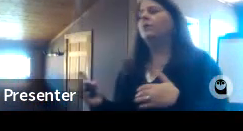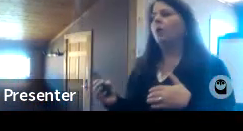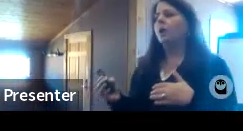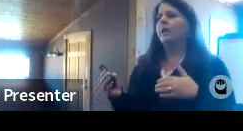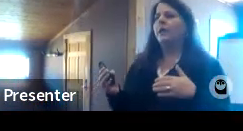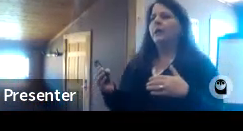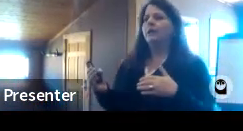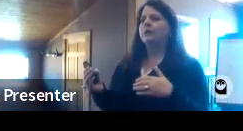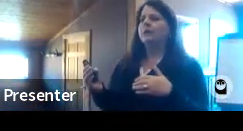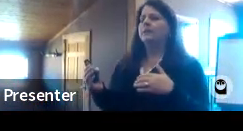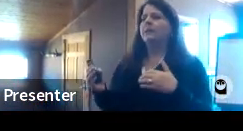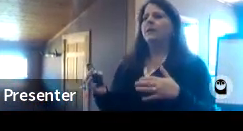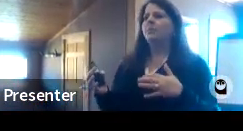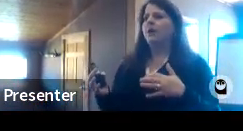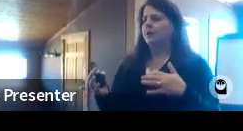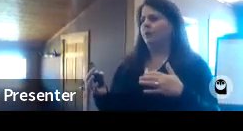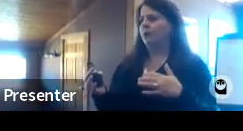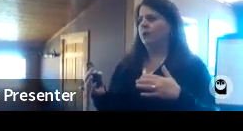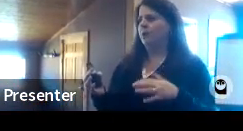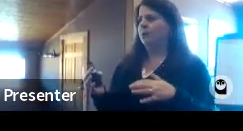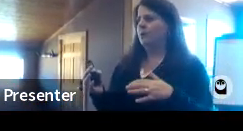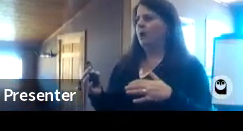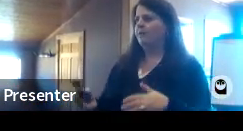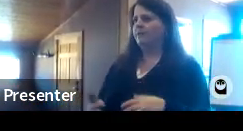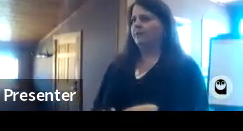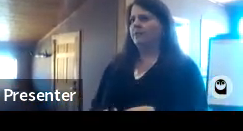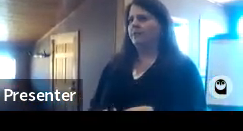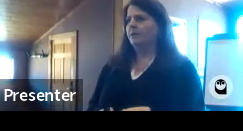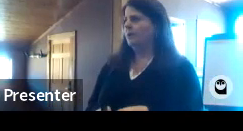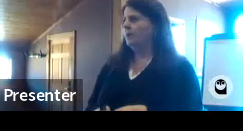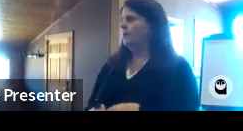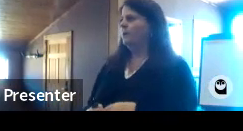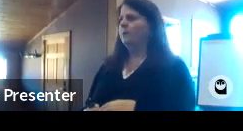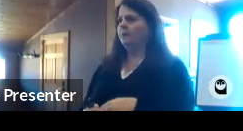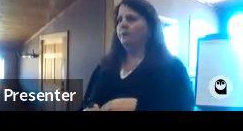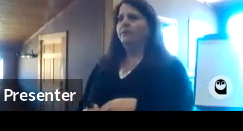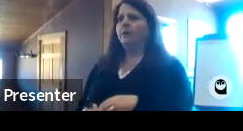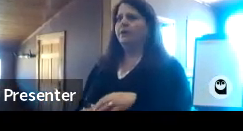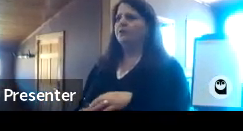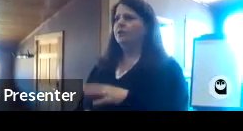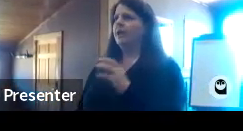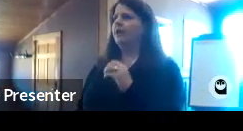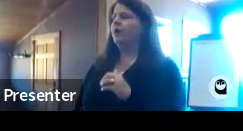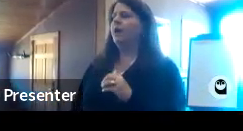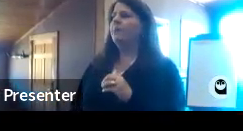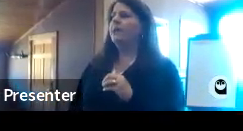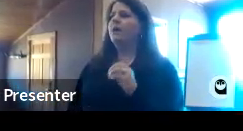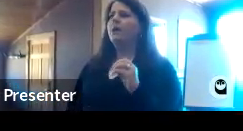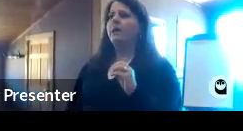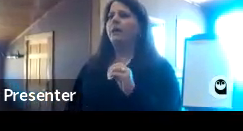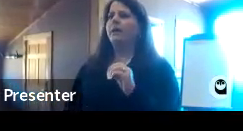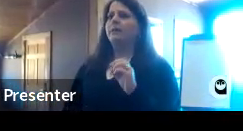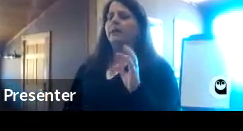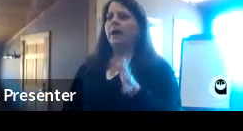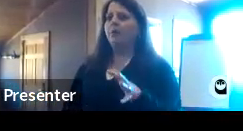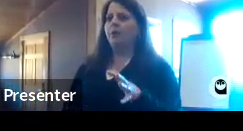many of you work in city prosecutor offices? Okay, so just a handful. How many